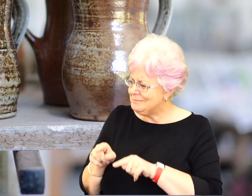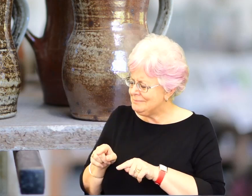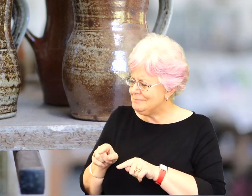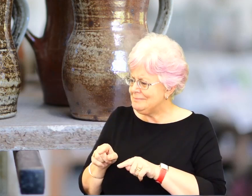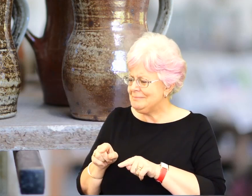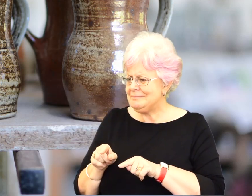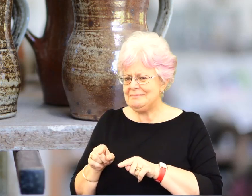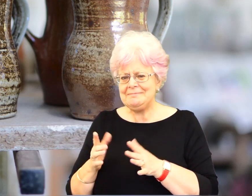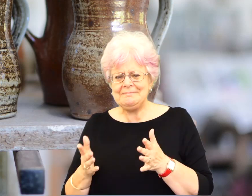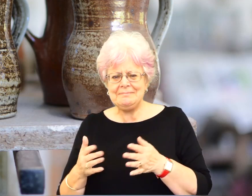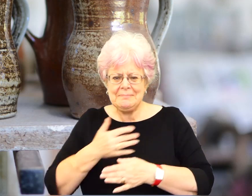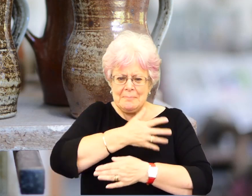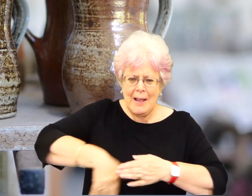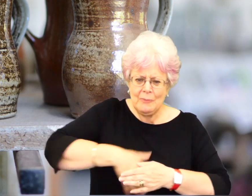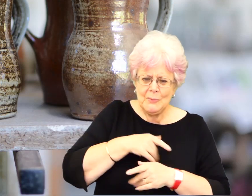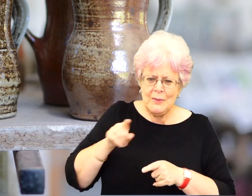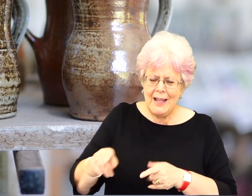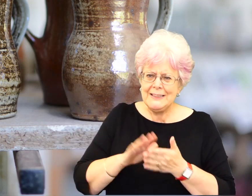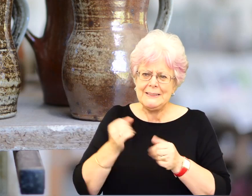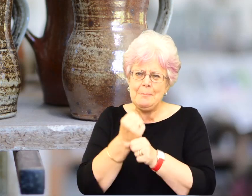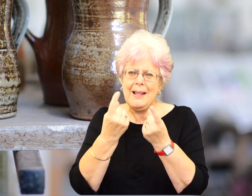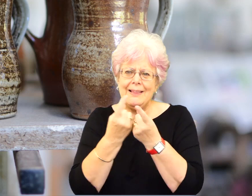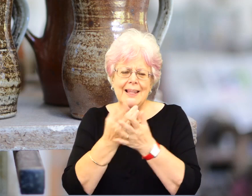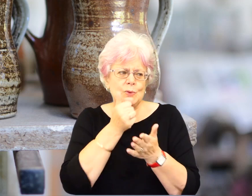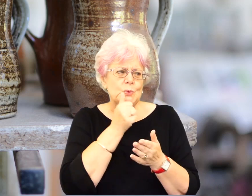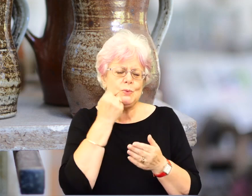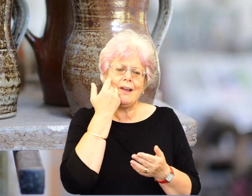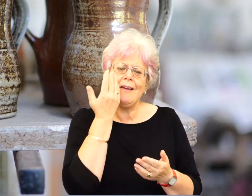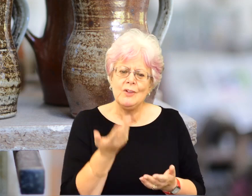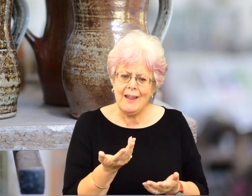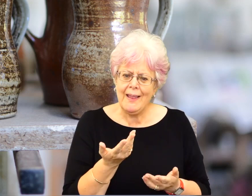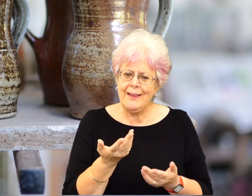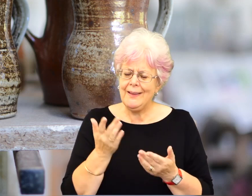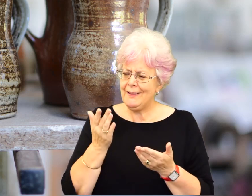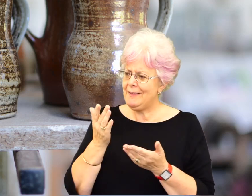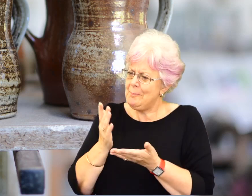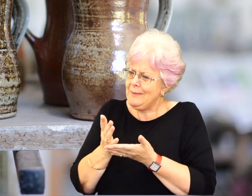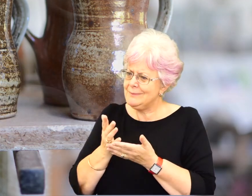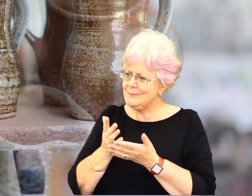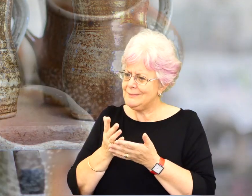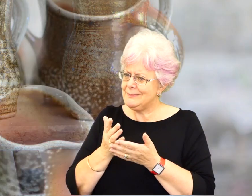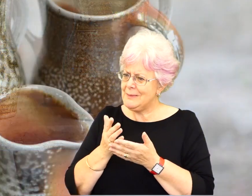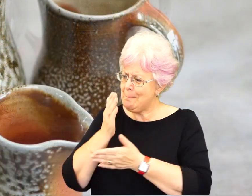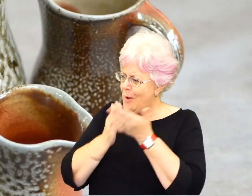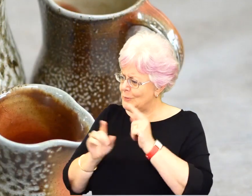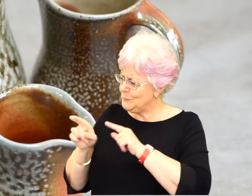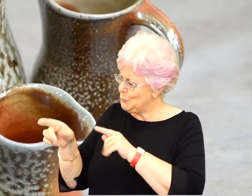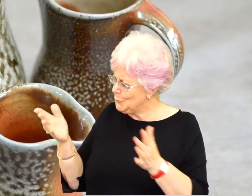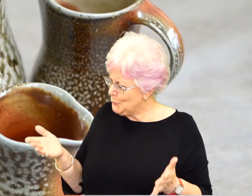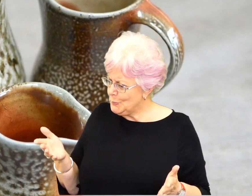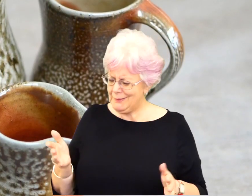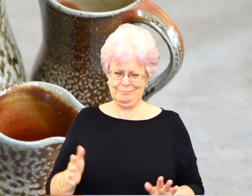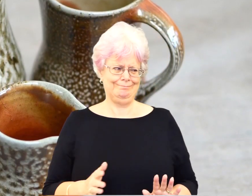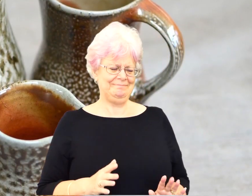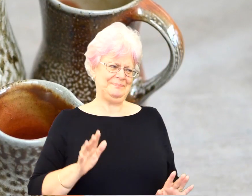make for the everyday and of the everyday and of you, really. So, I mean, I don't